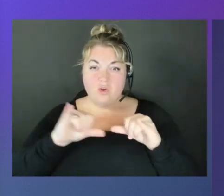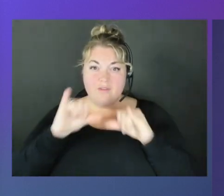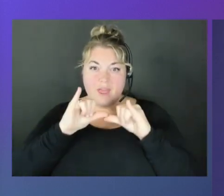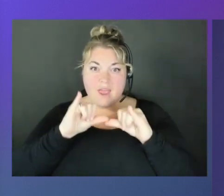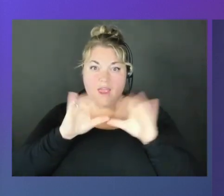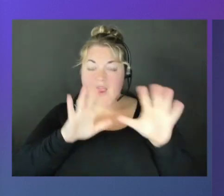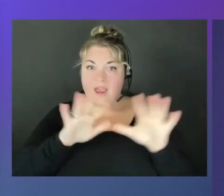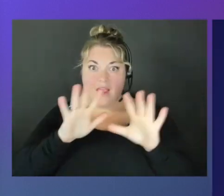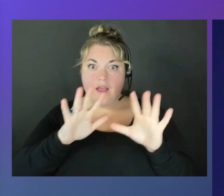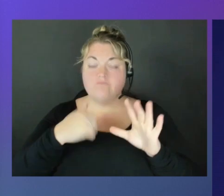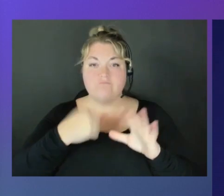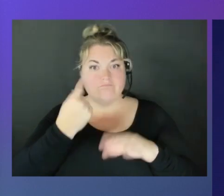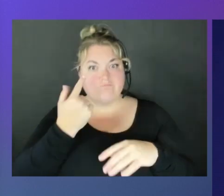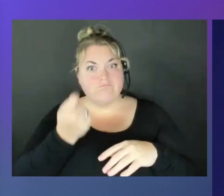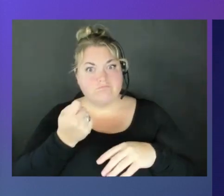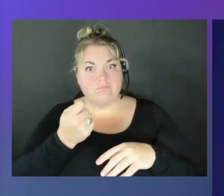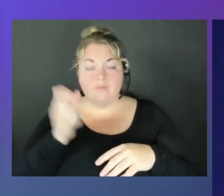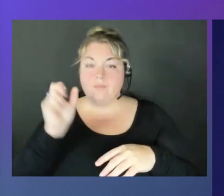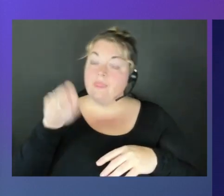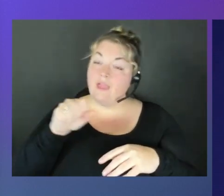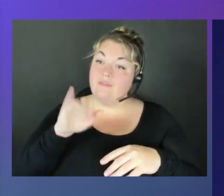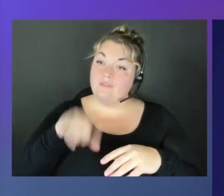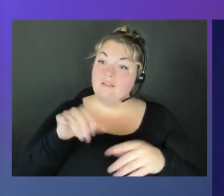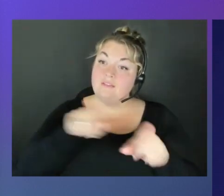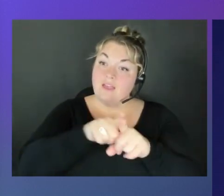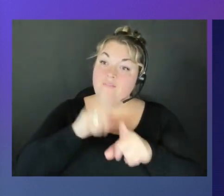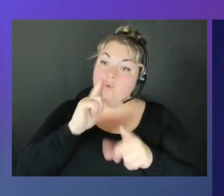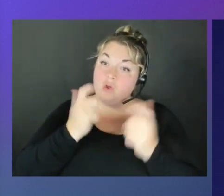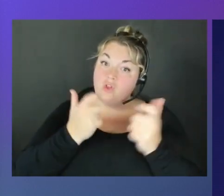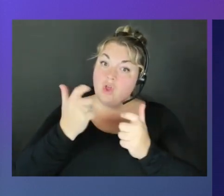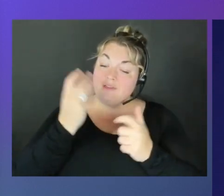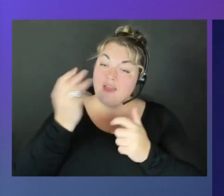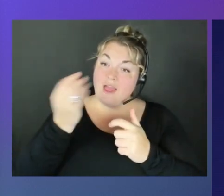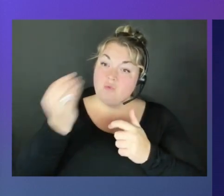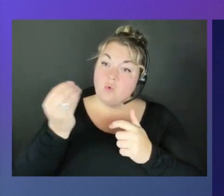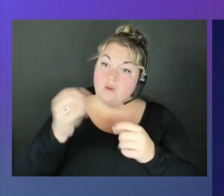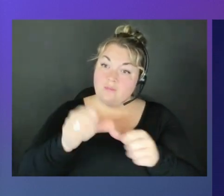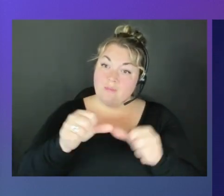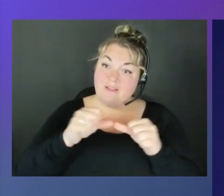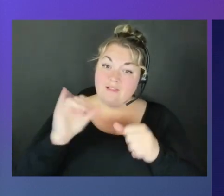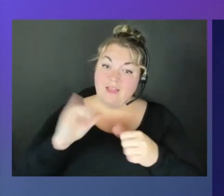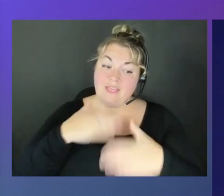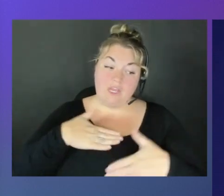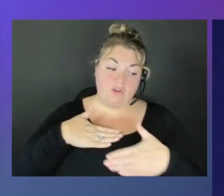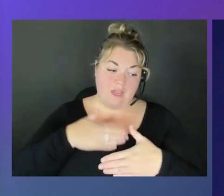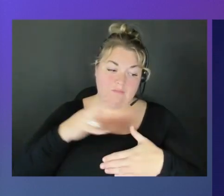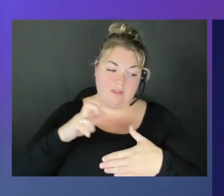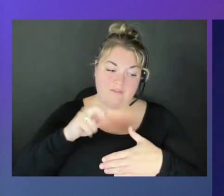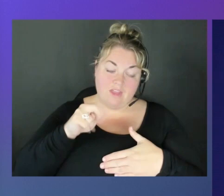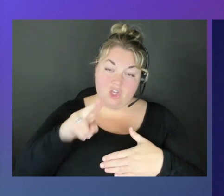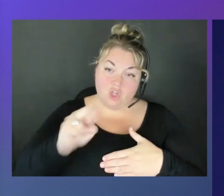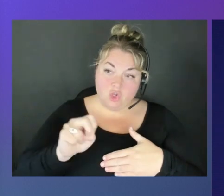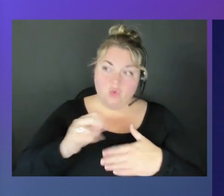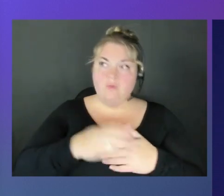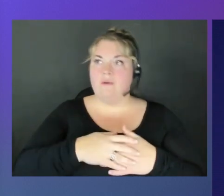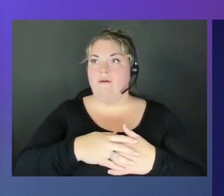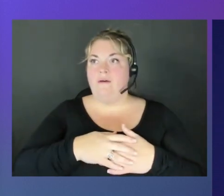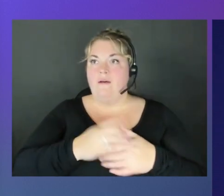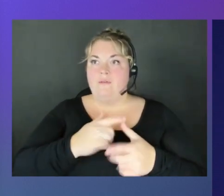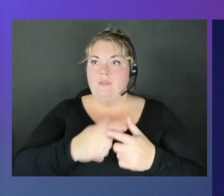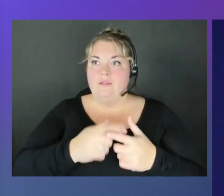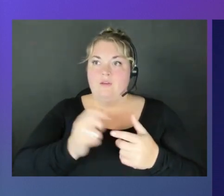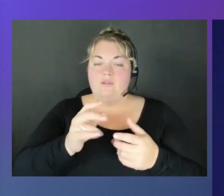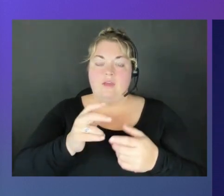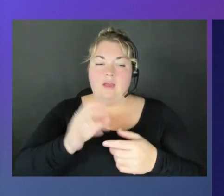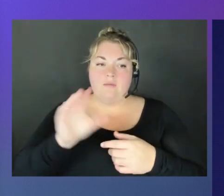yeah. Yeah, and that extends to large outdoor spaces like entertainment venues. Then there is, there's the case when